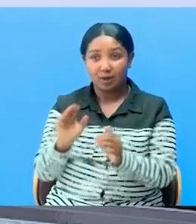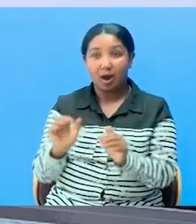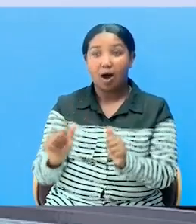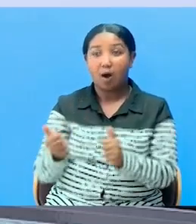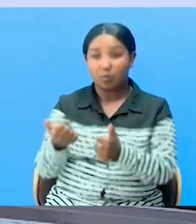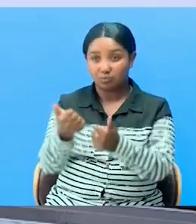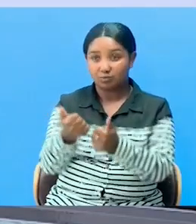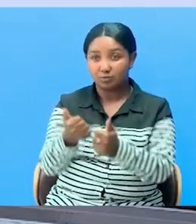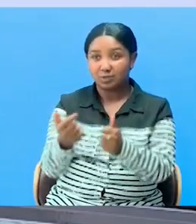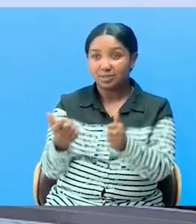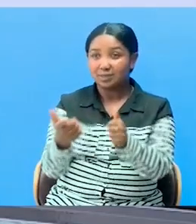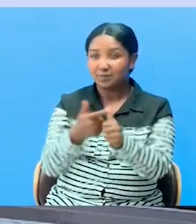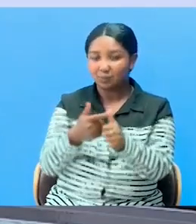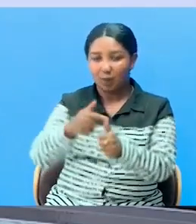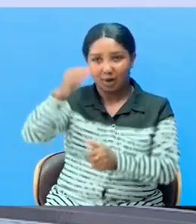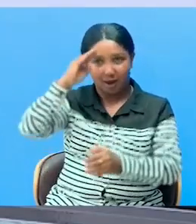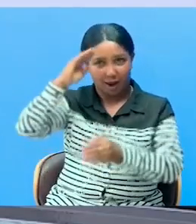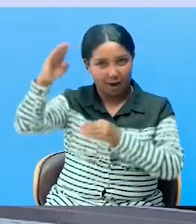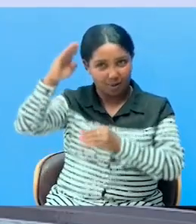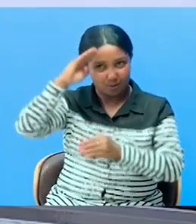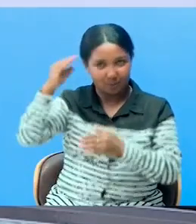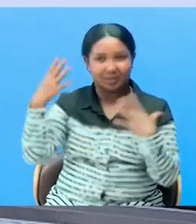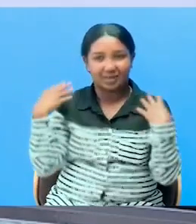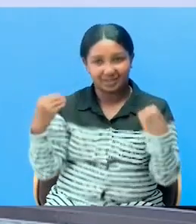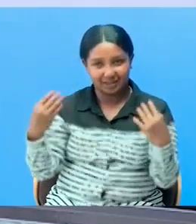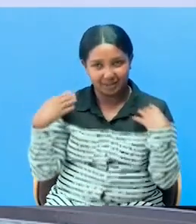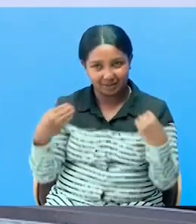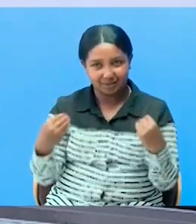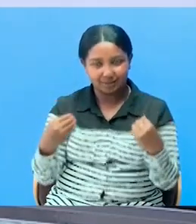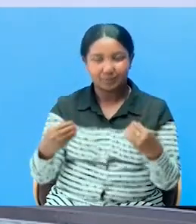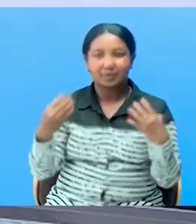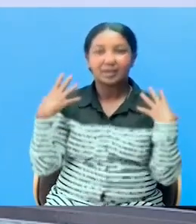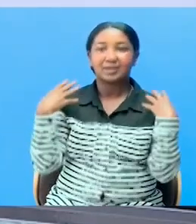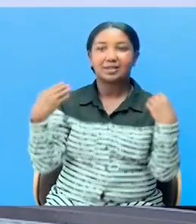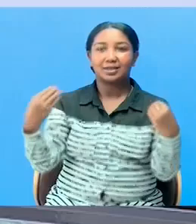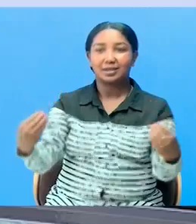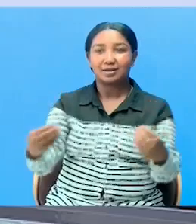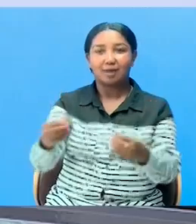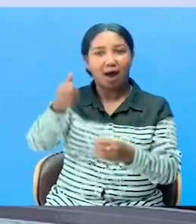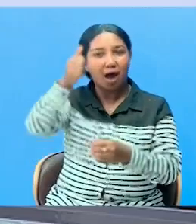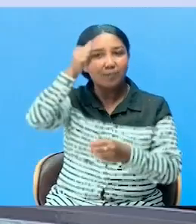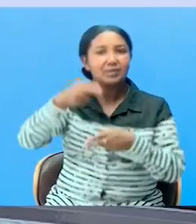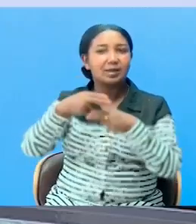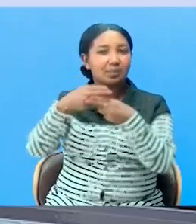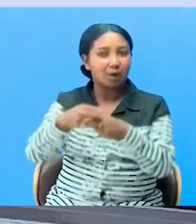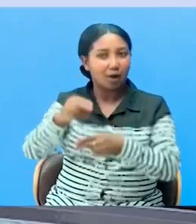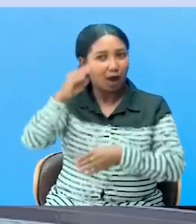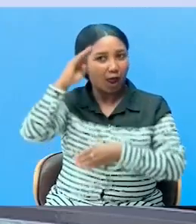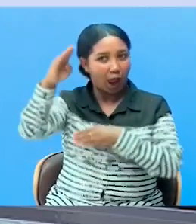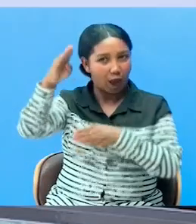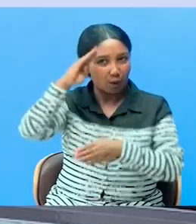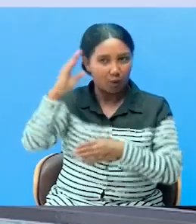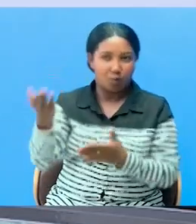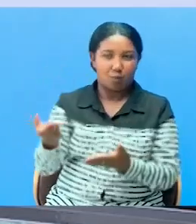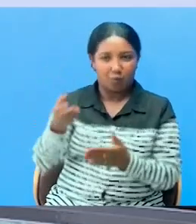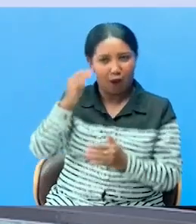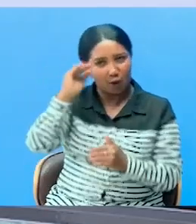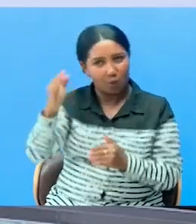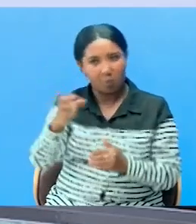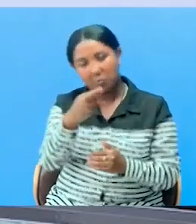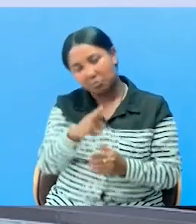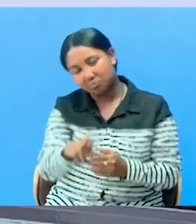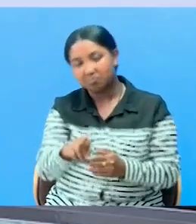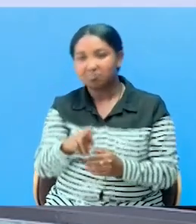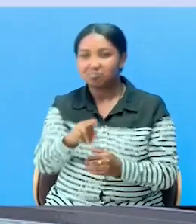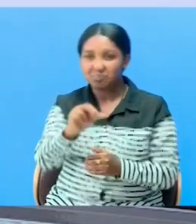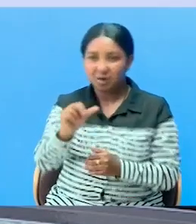introduce himself. The first one is greeting. In the greeting, Abdi says hello. It's possible to say hello